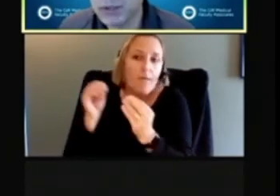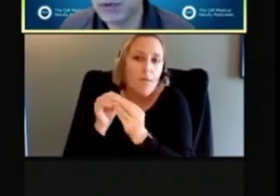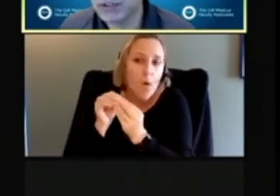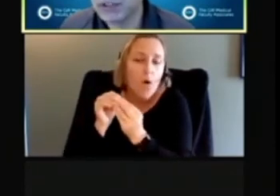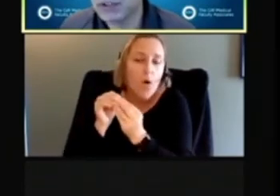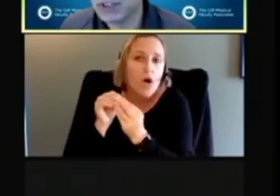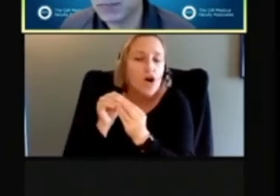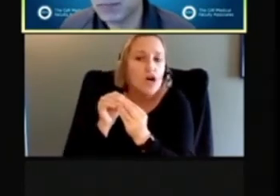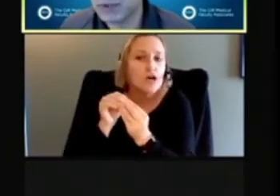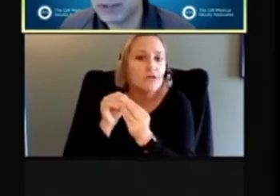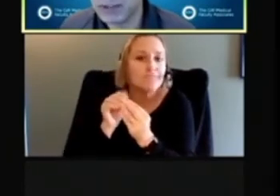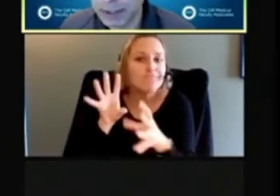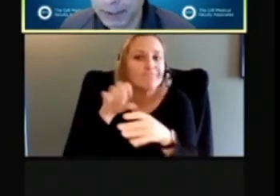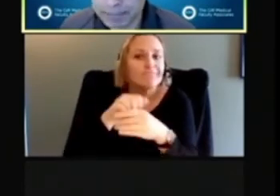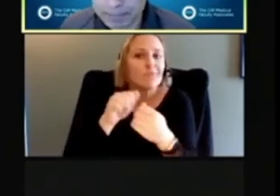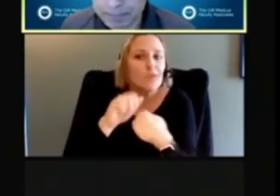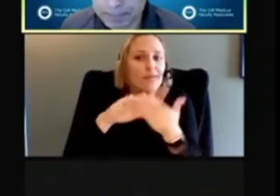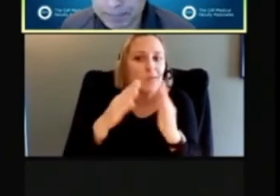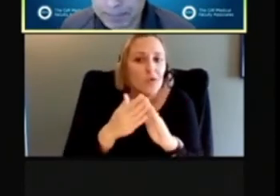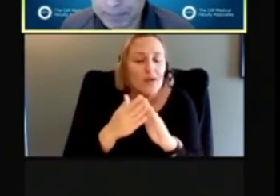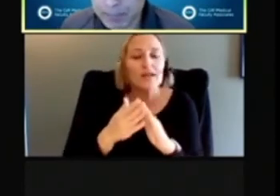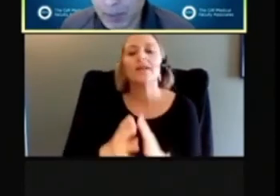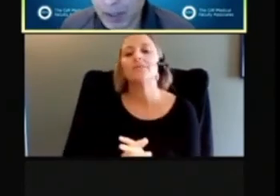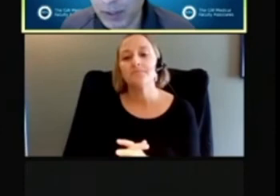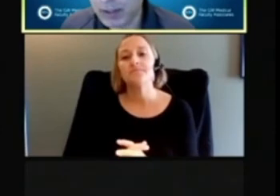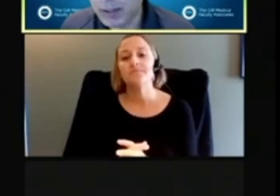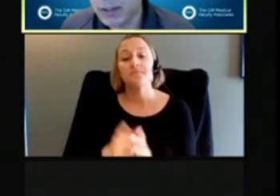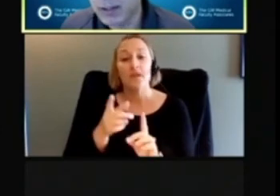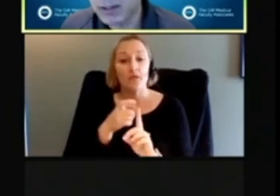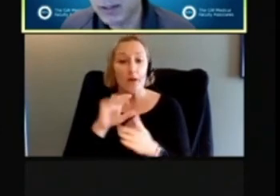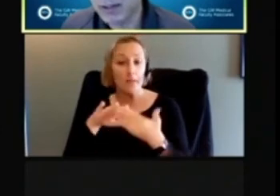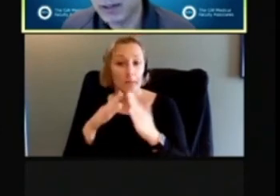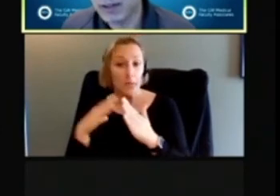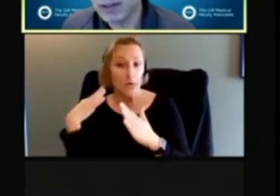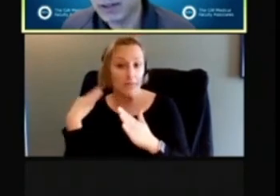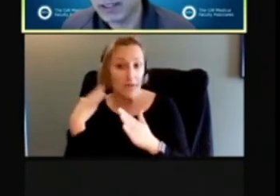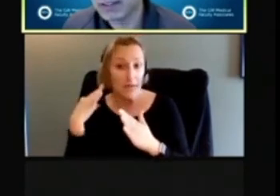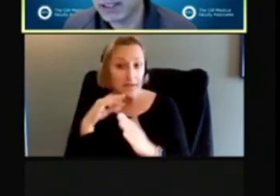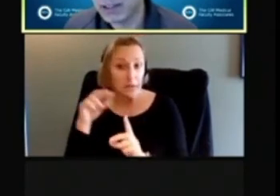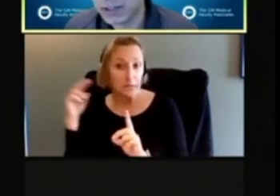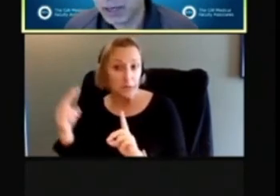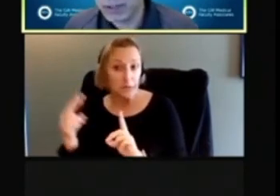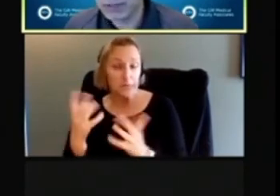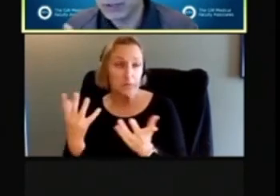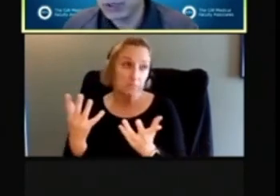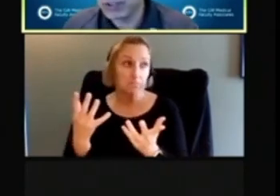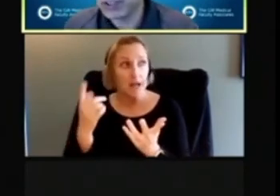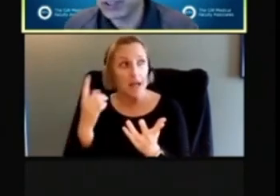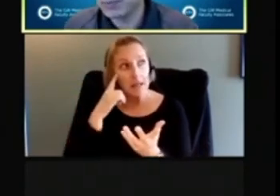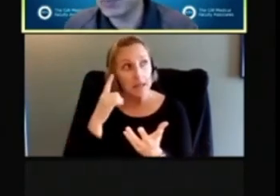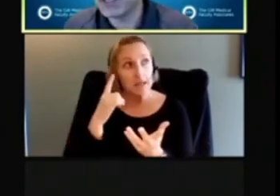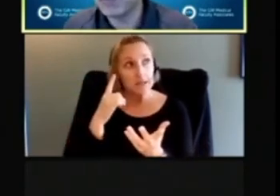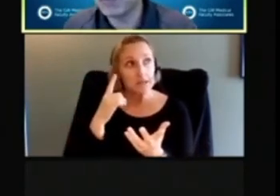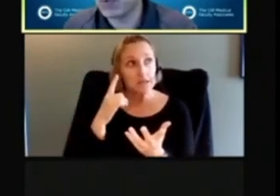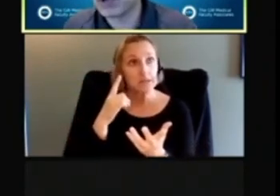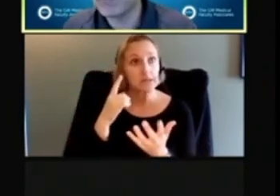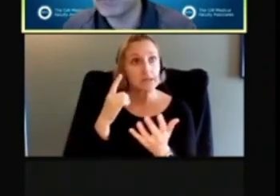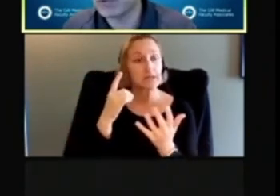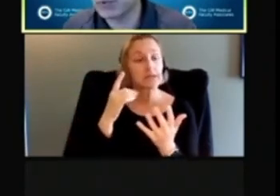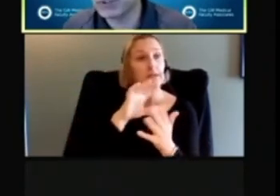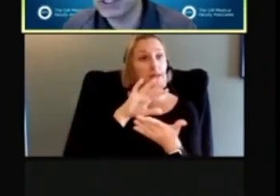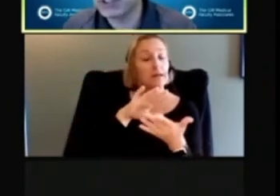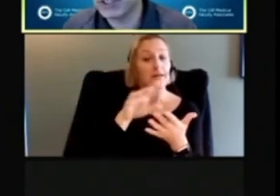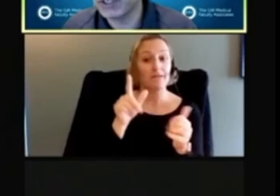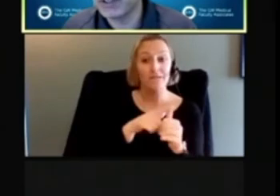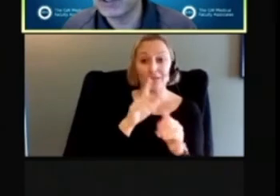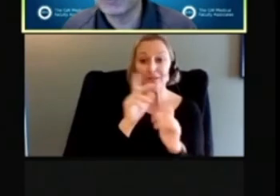a community volunteer standpoint, I think, like I said, it's kind of this transition as people became more